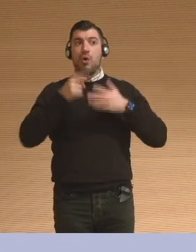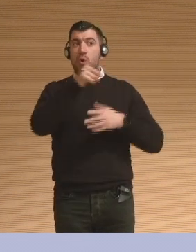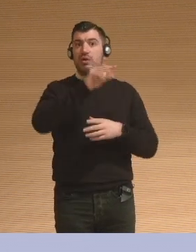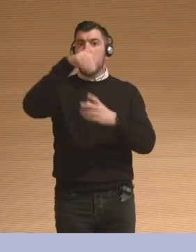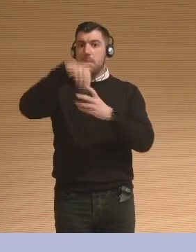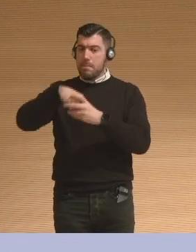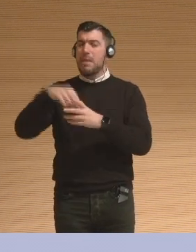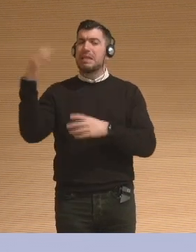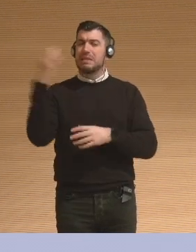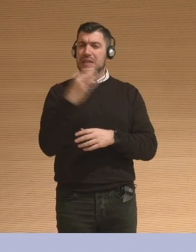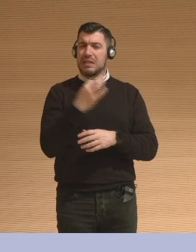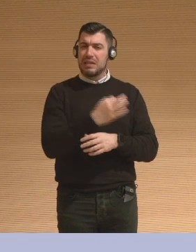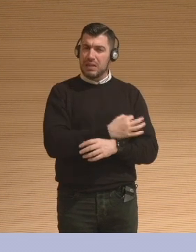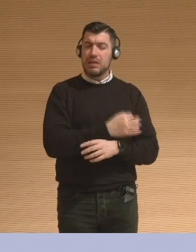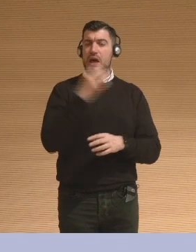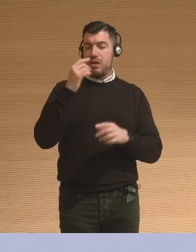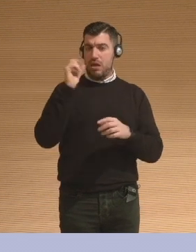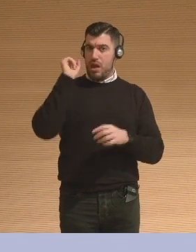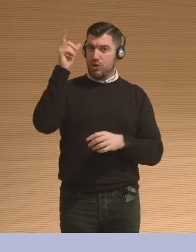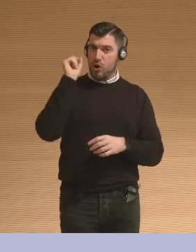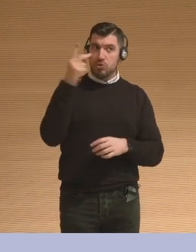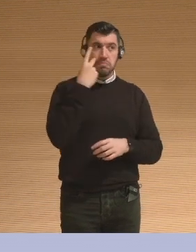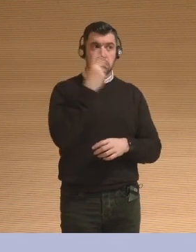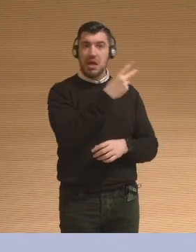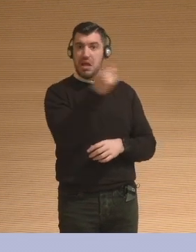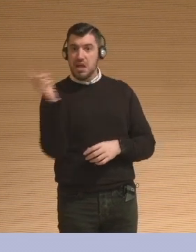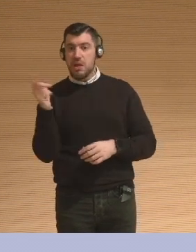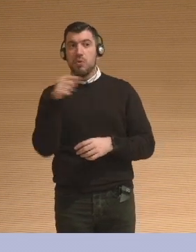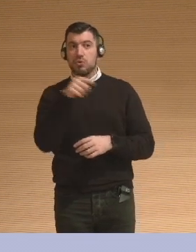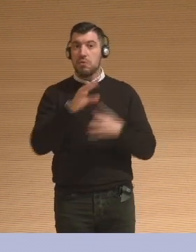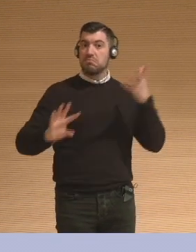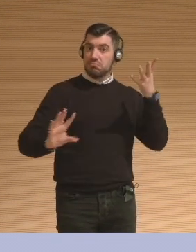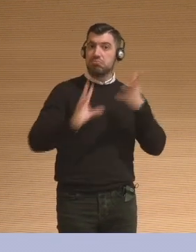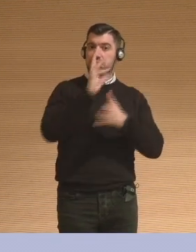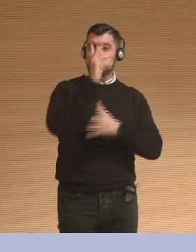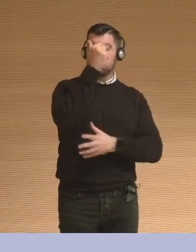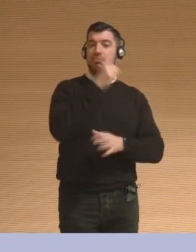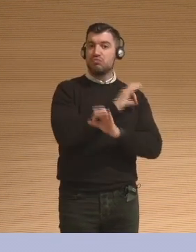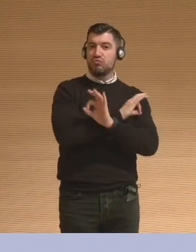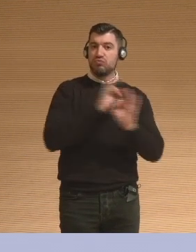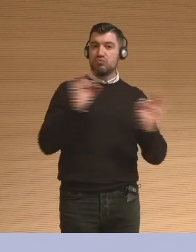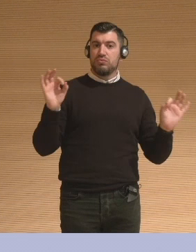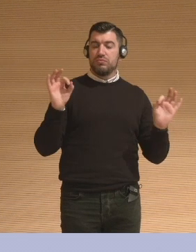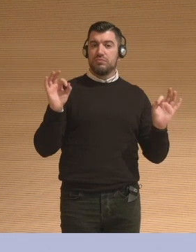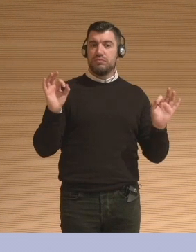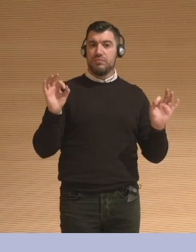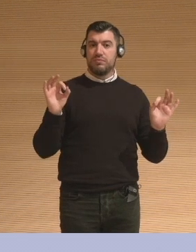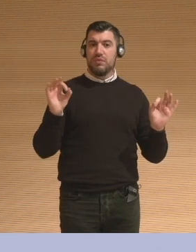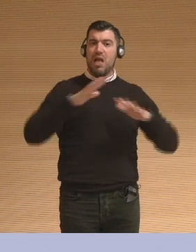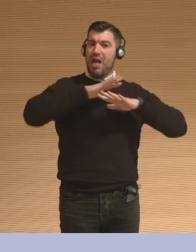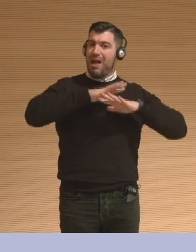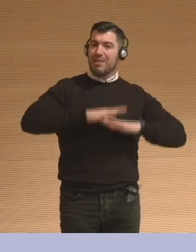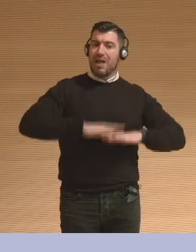years. But can this relationship be explained by socioeconomic status? So in another